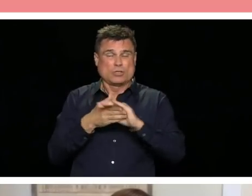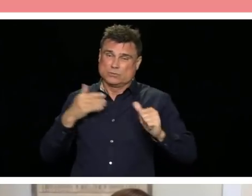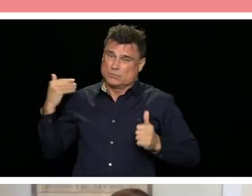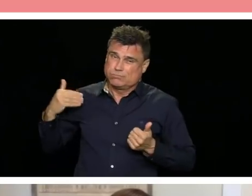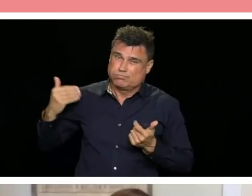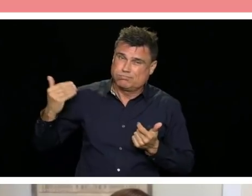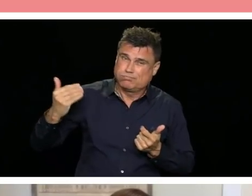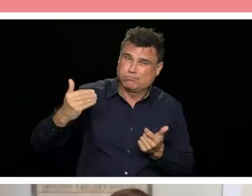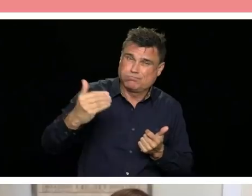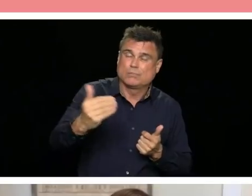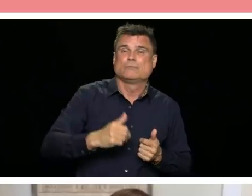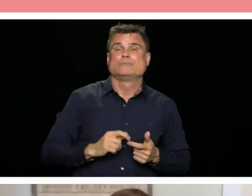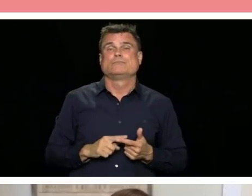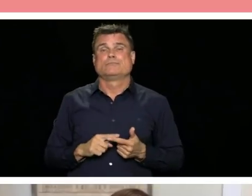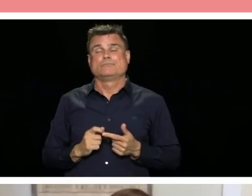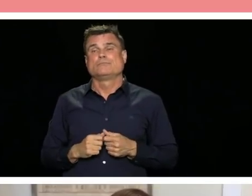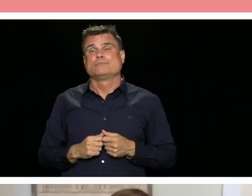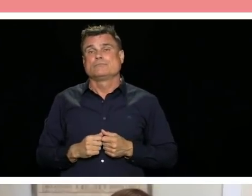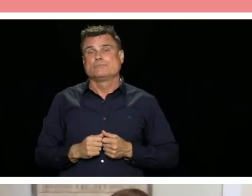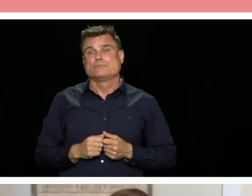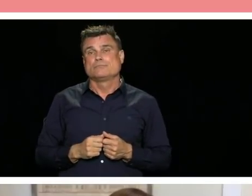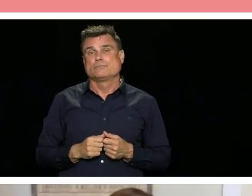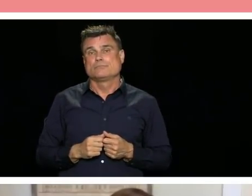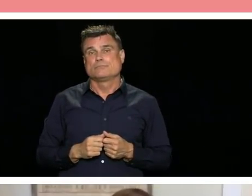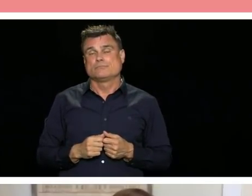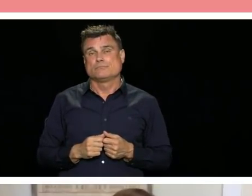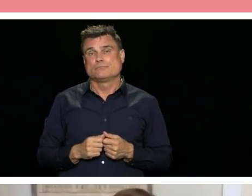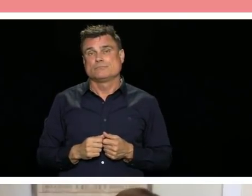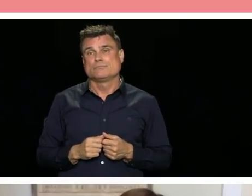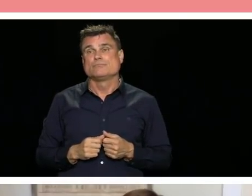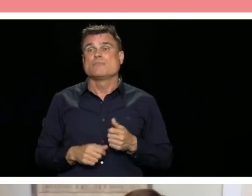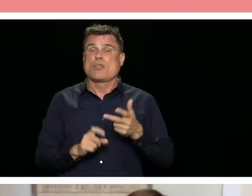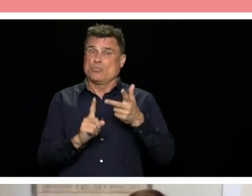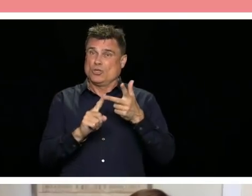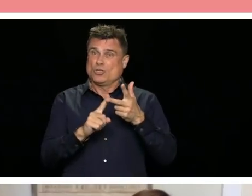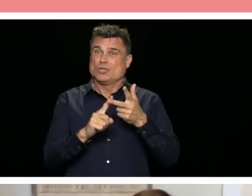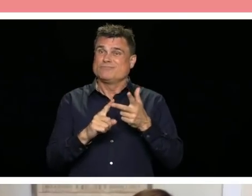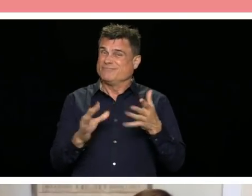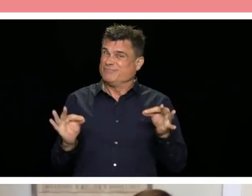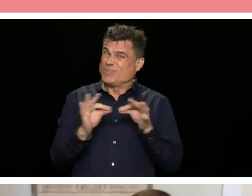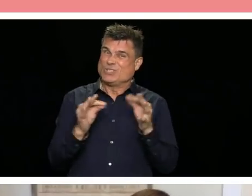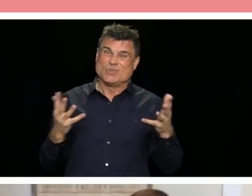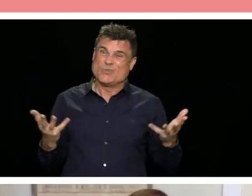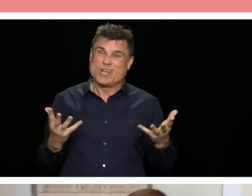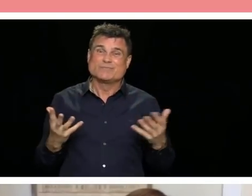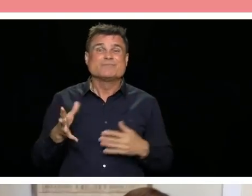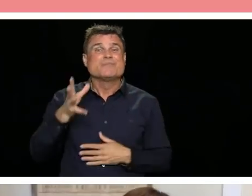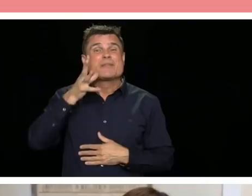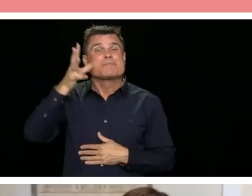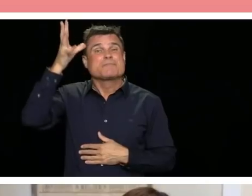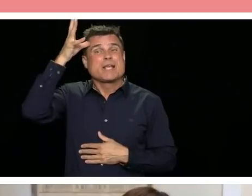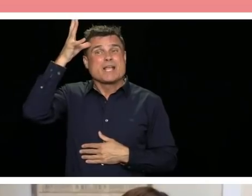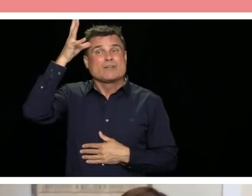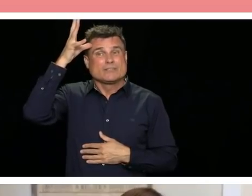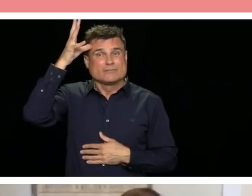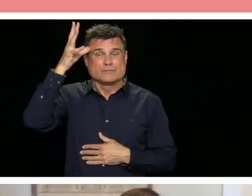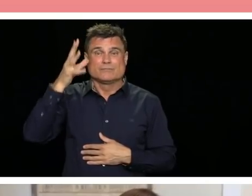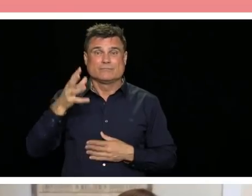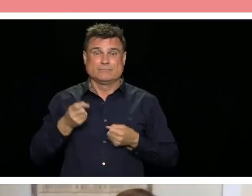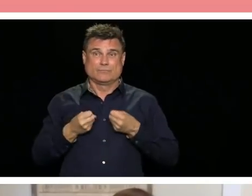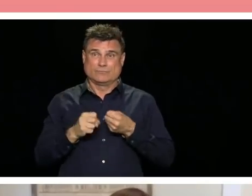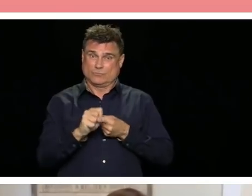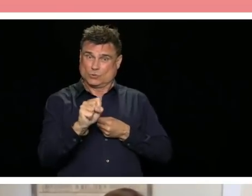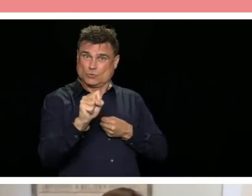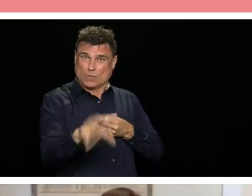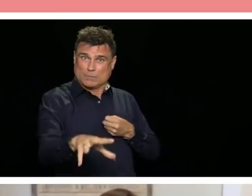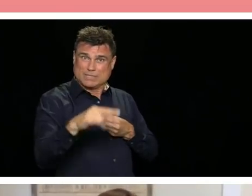about pick up and drop off times, which are complex at the best of times. I think it's going to be interesting to see how